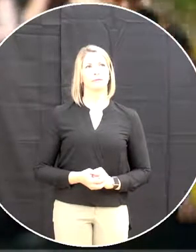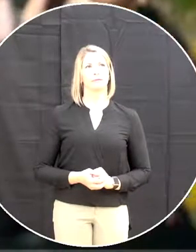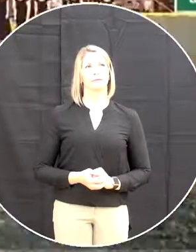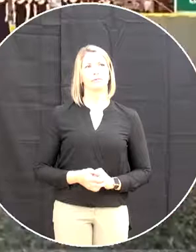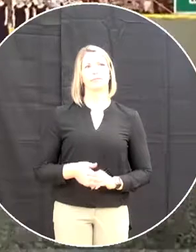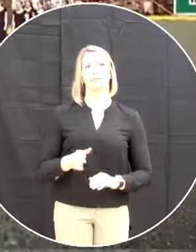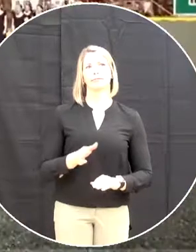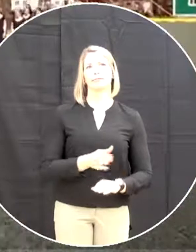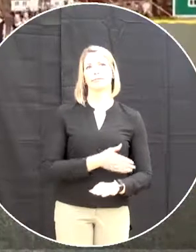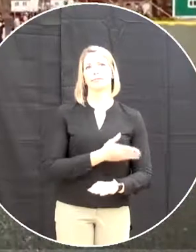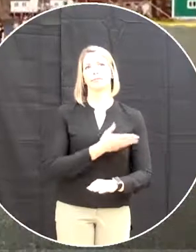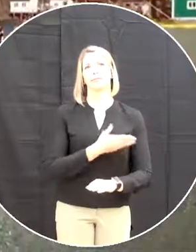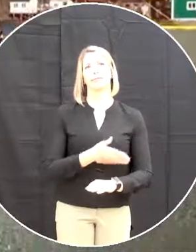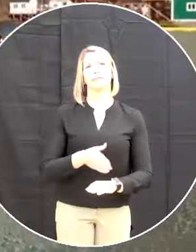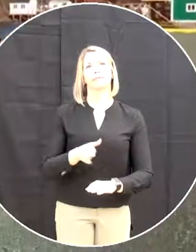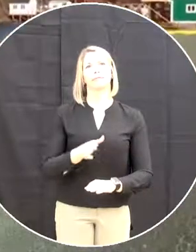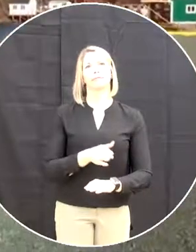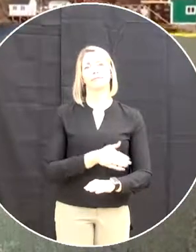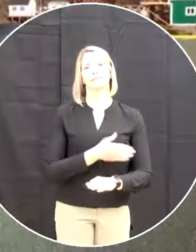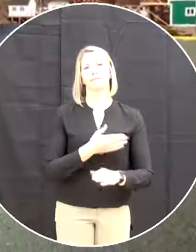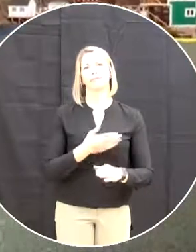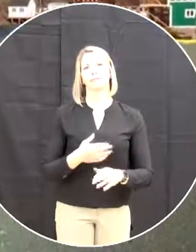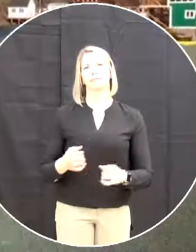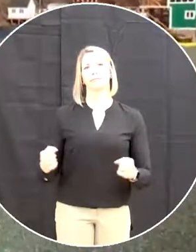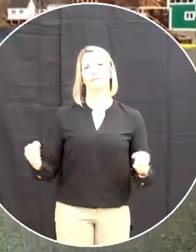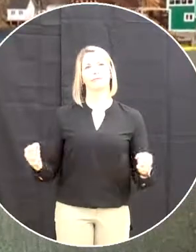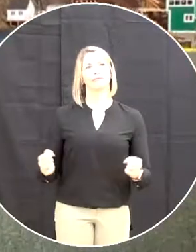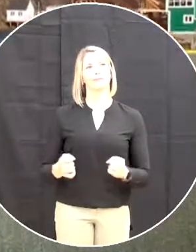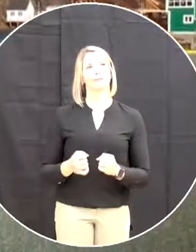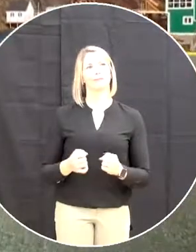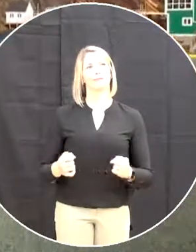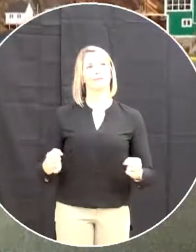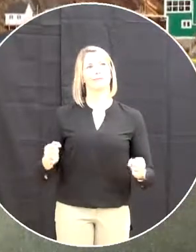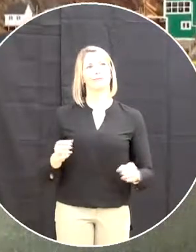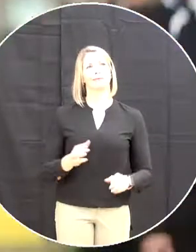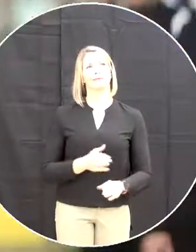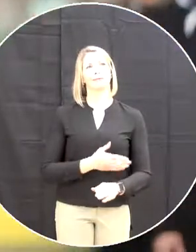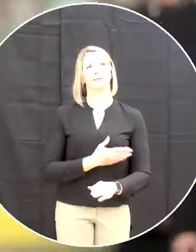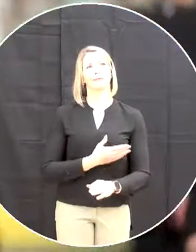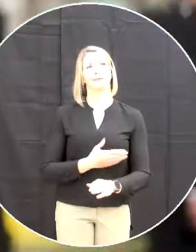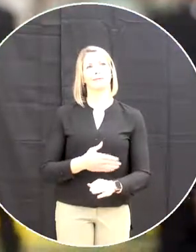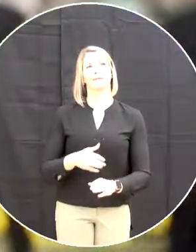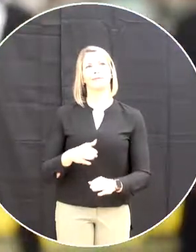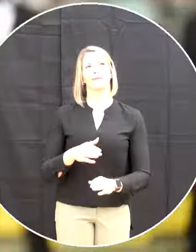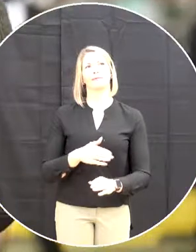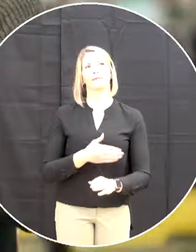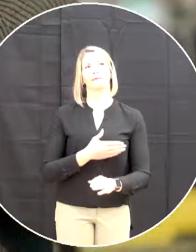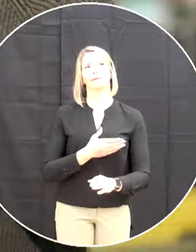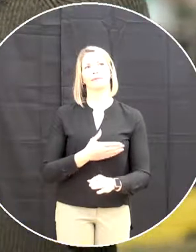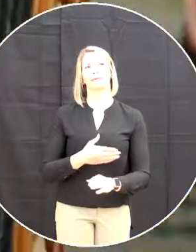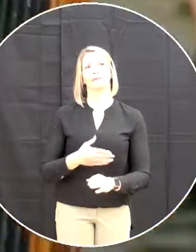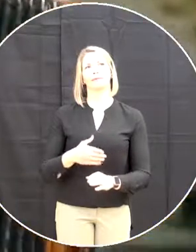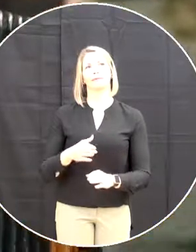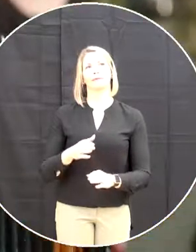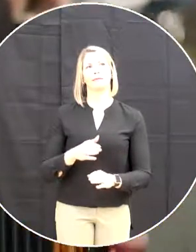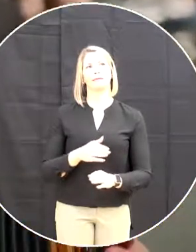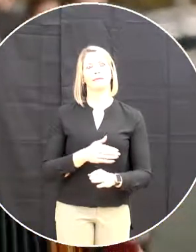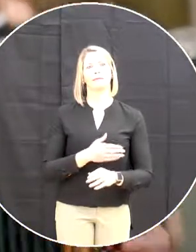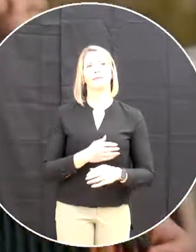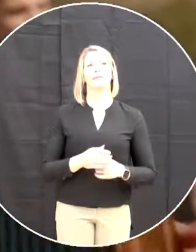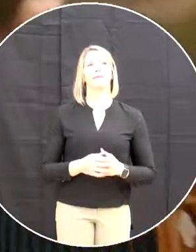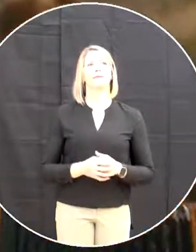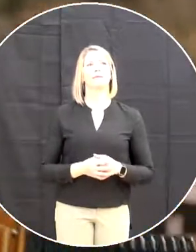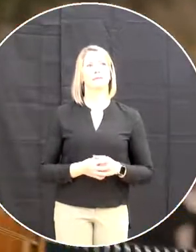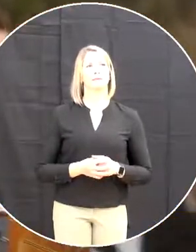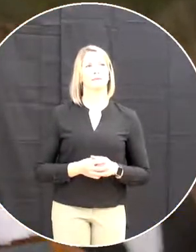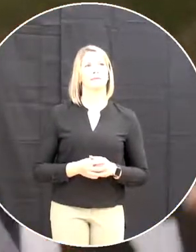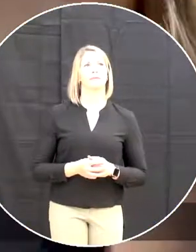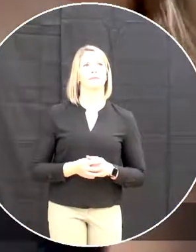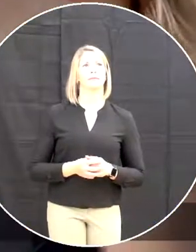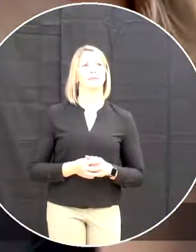of